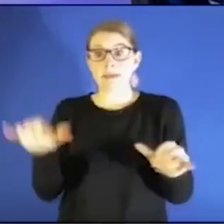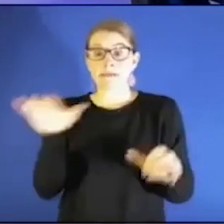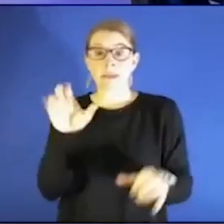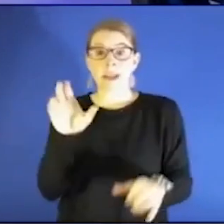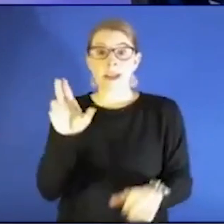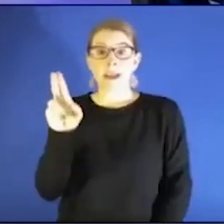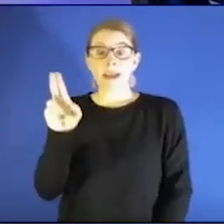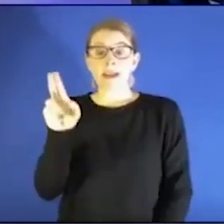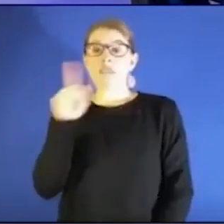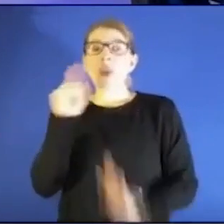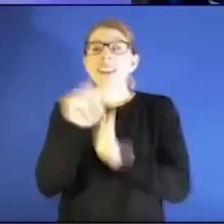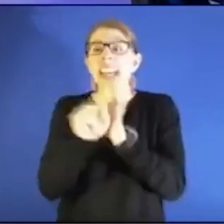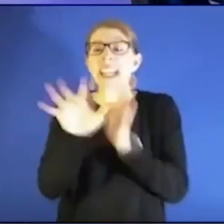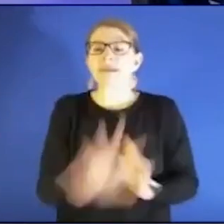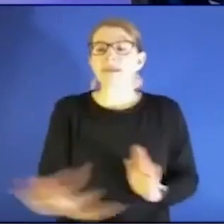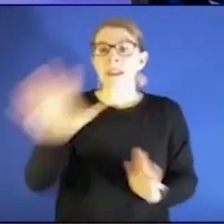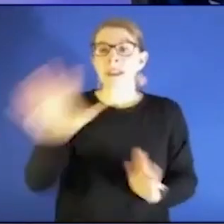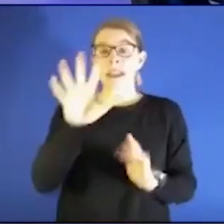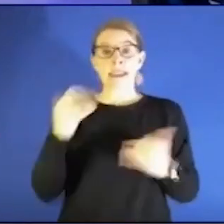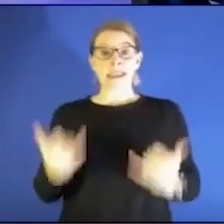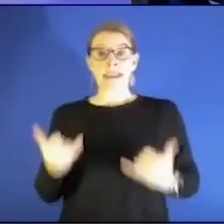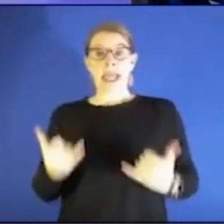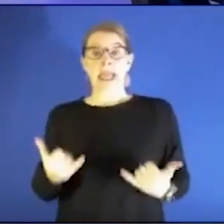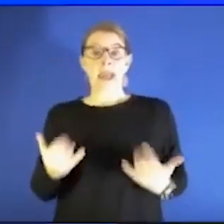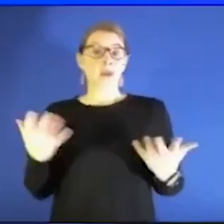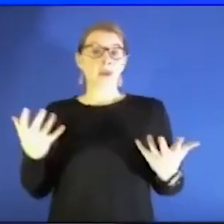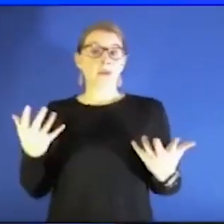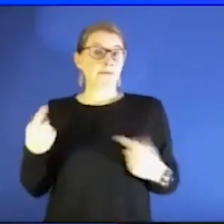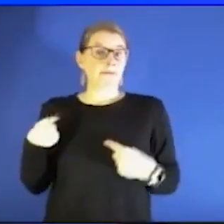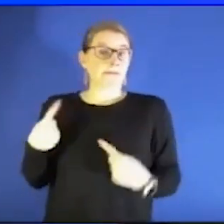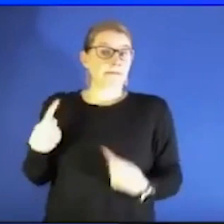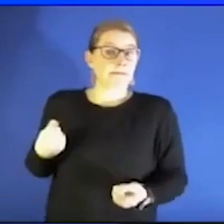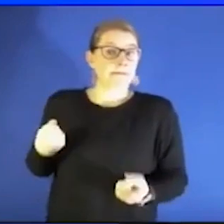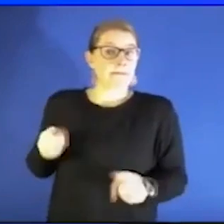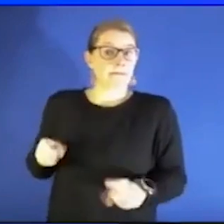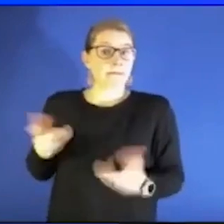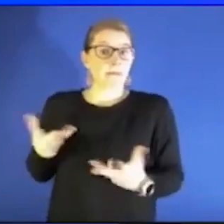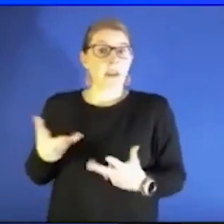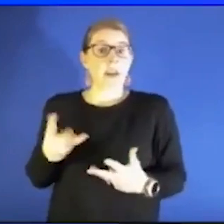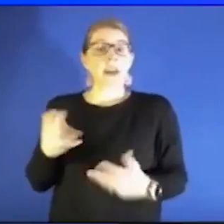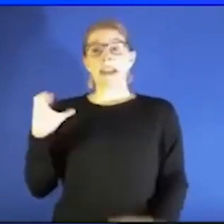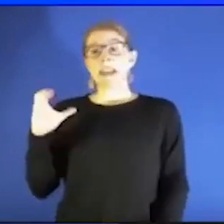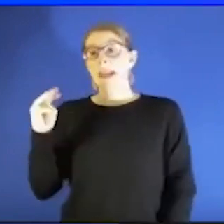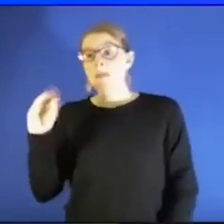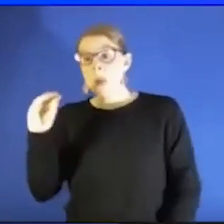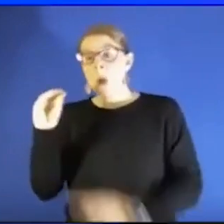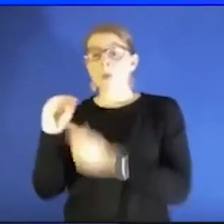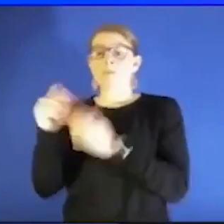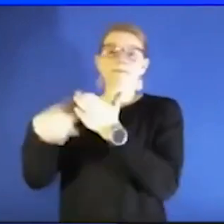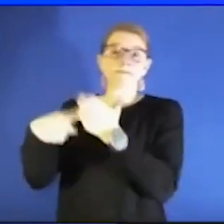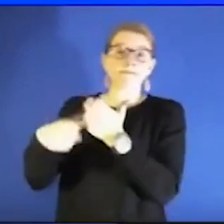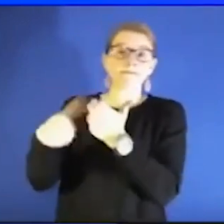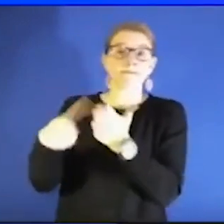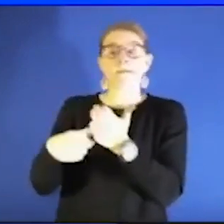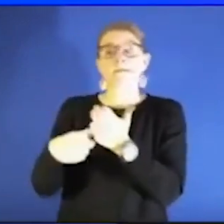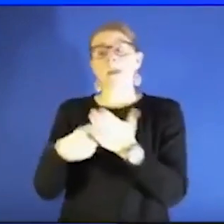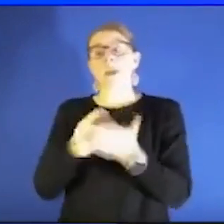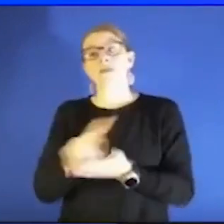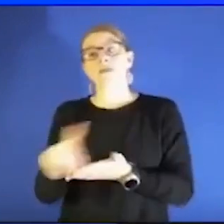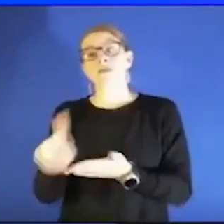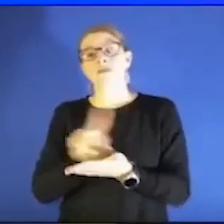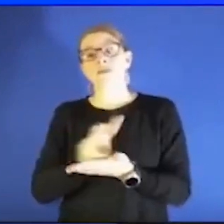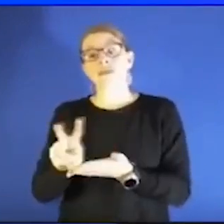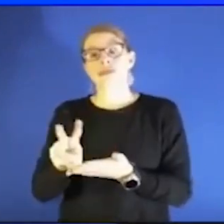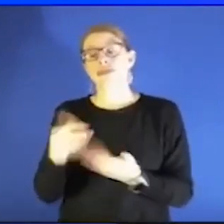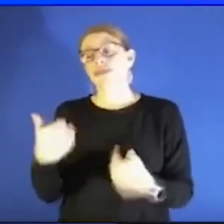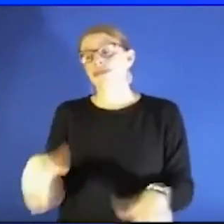stand today? Yeah, so we've had lots of conversations with our chief medical officers, and it's been a rough couple of weeks, and you've heard directly from them about